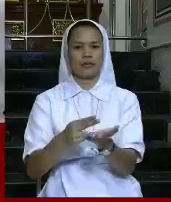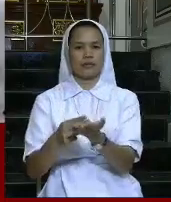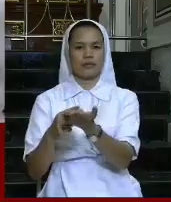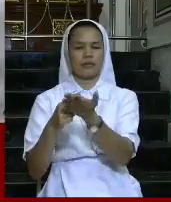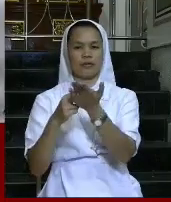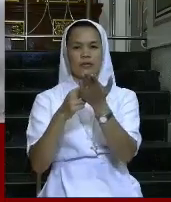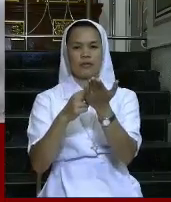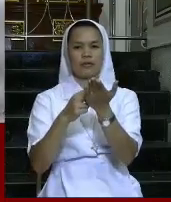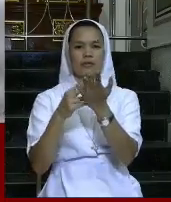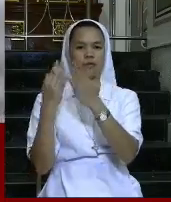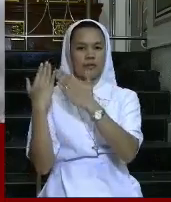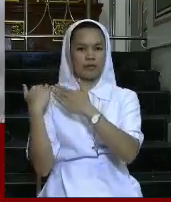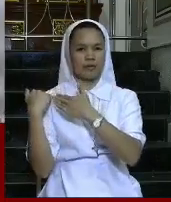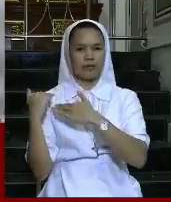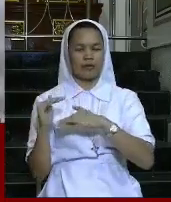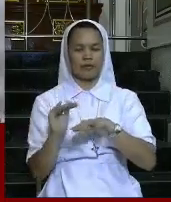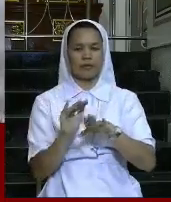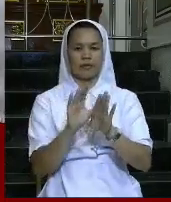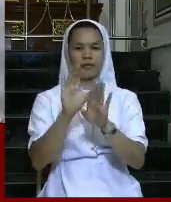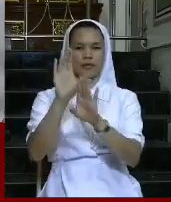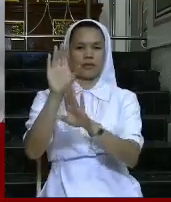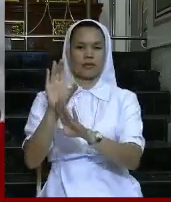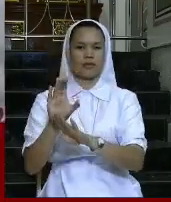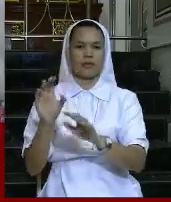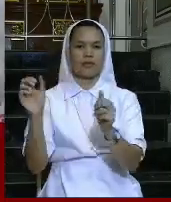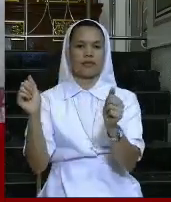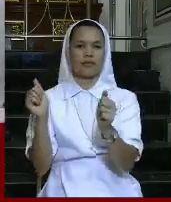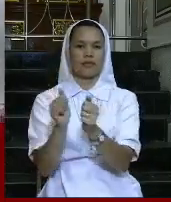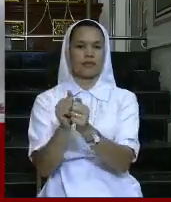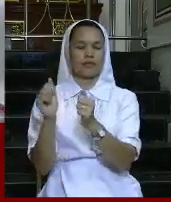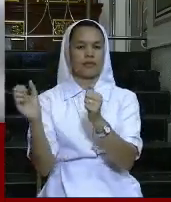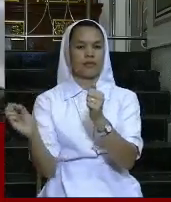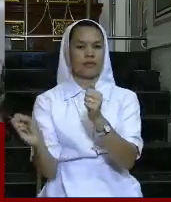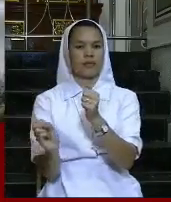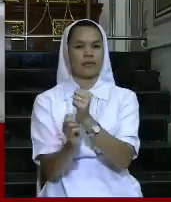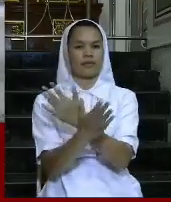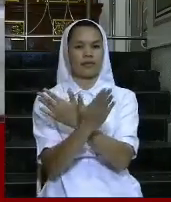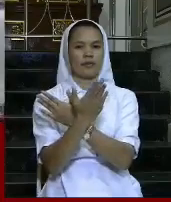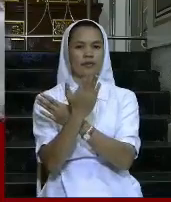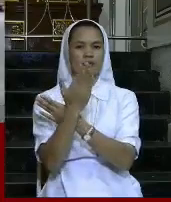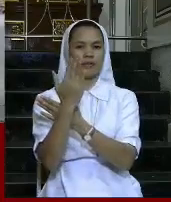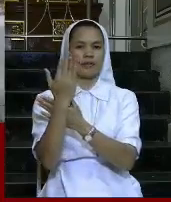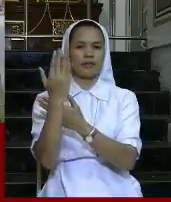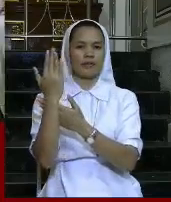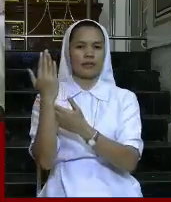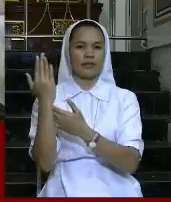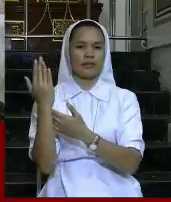us carry the cross with you.